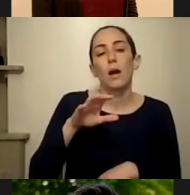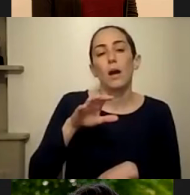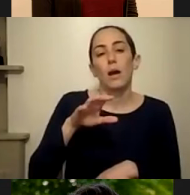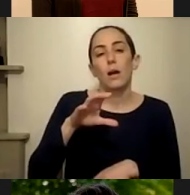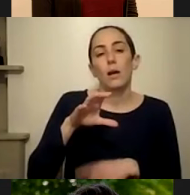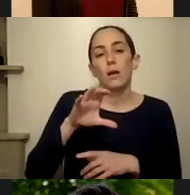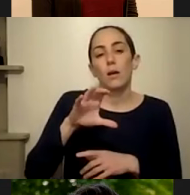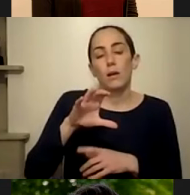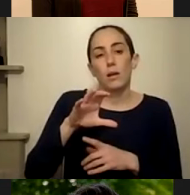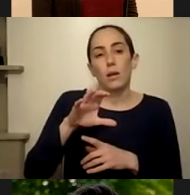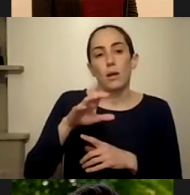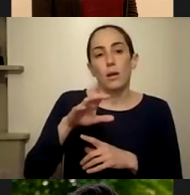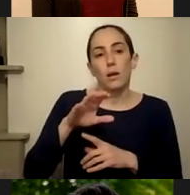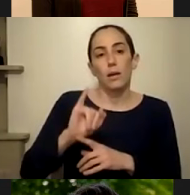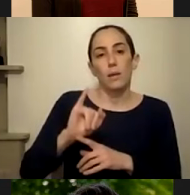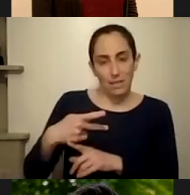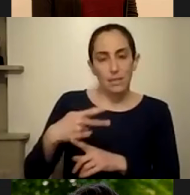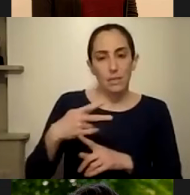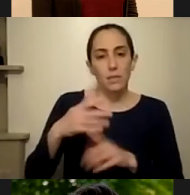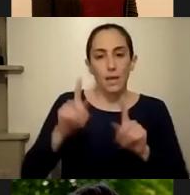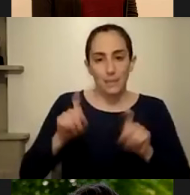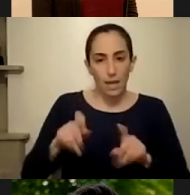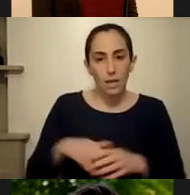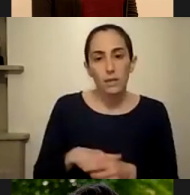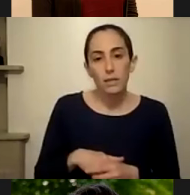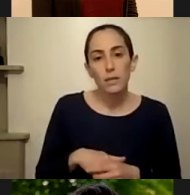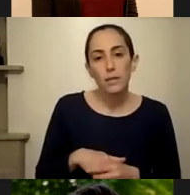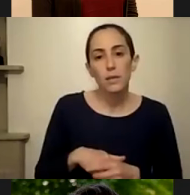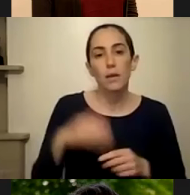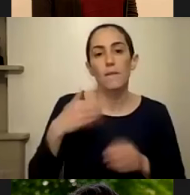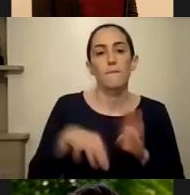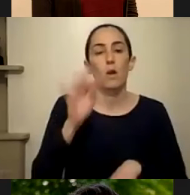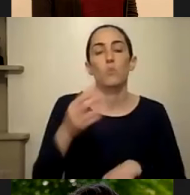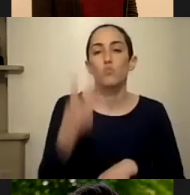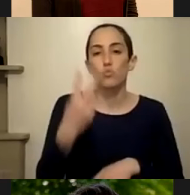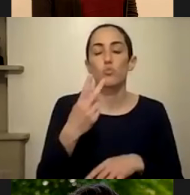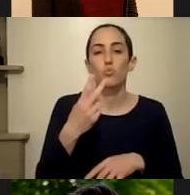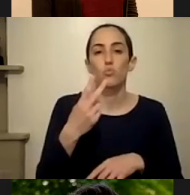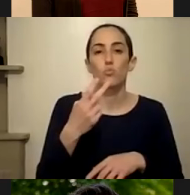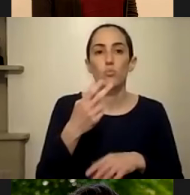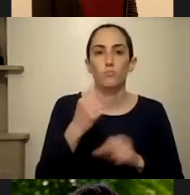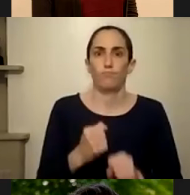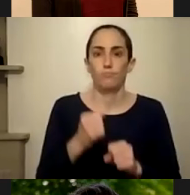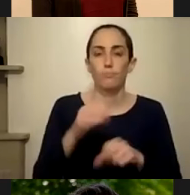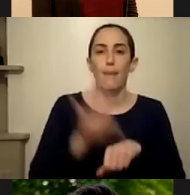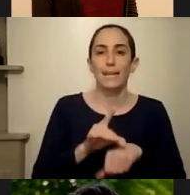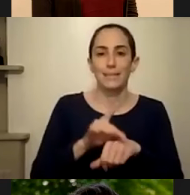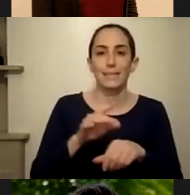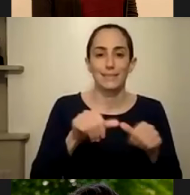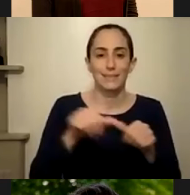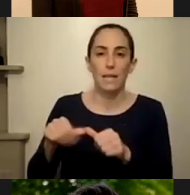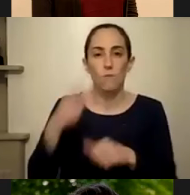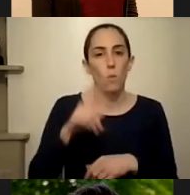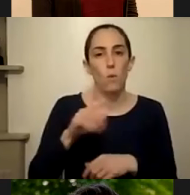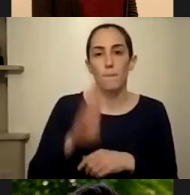the LIN28 promoter, there are two prominent binding sites for beta catenin on the close,